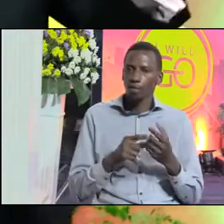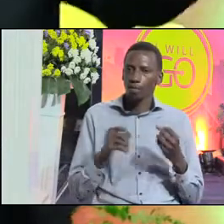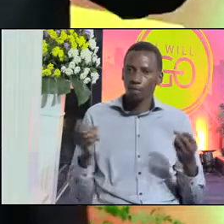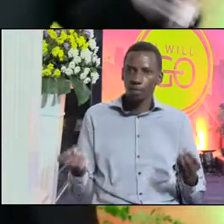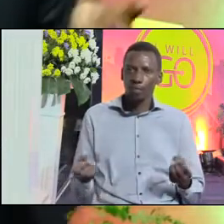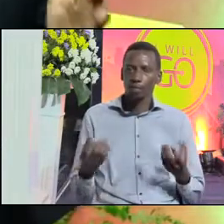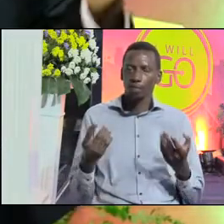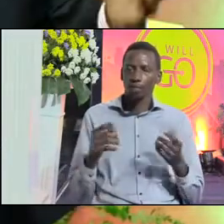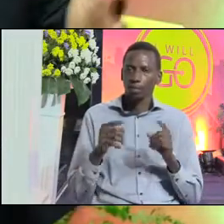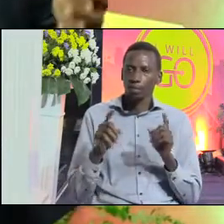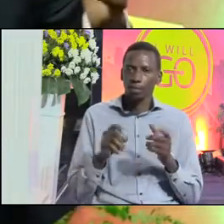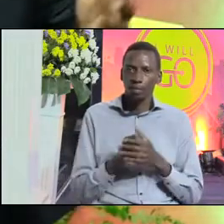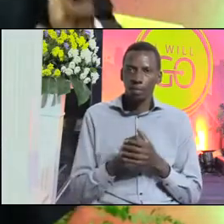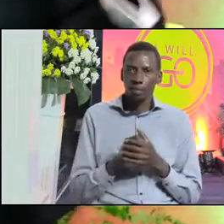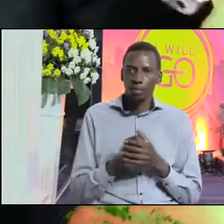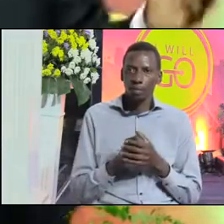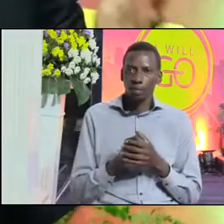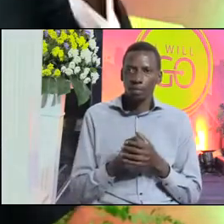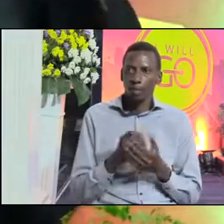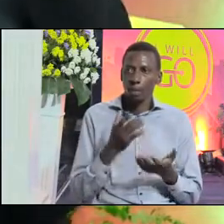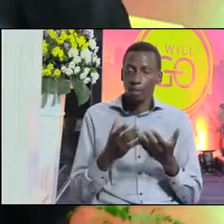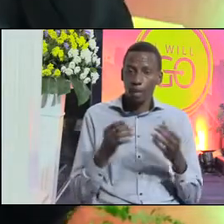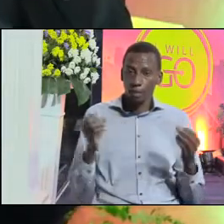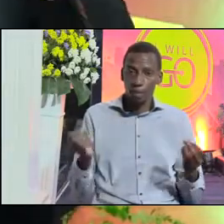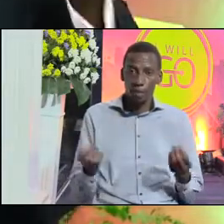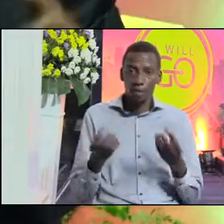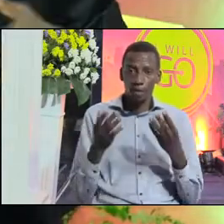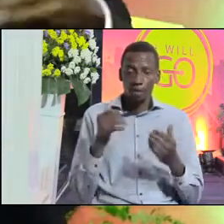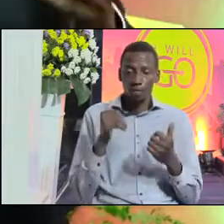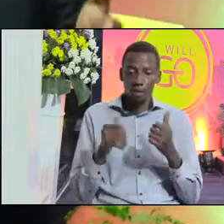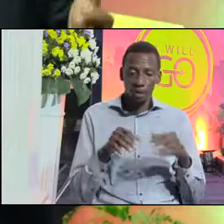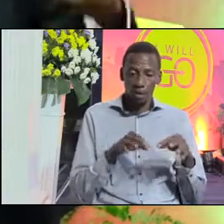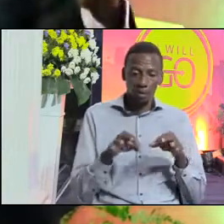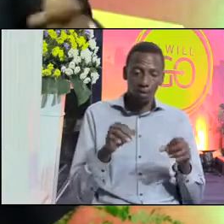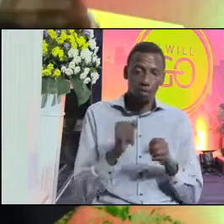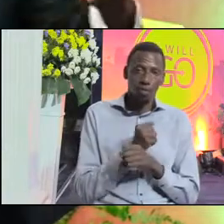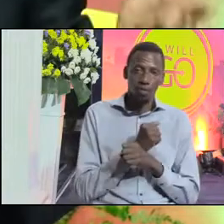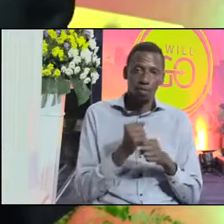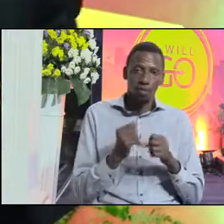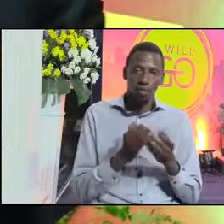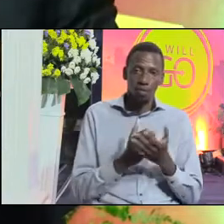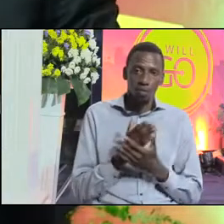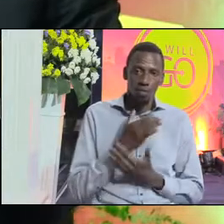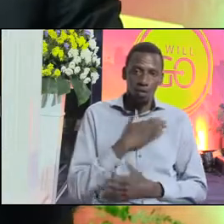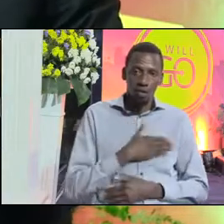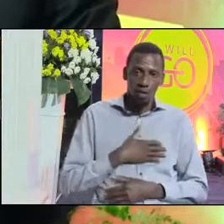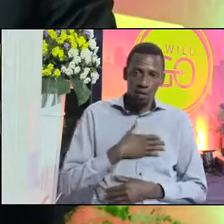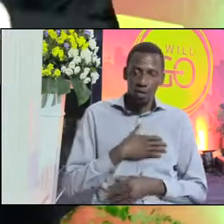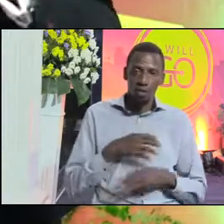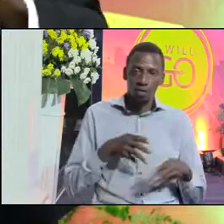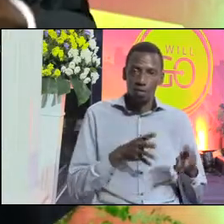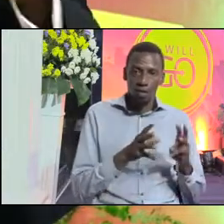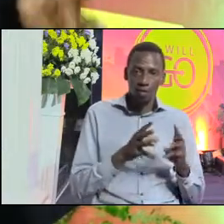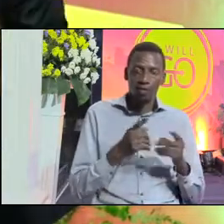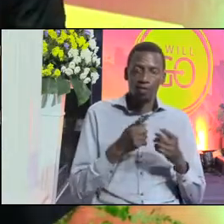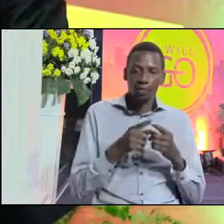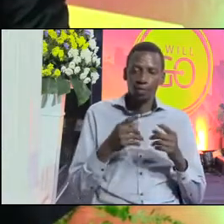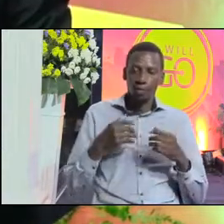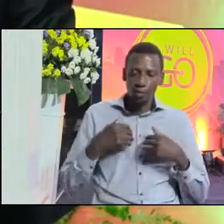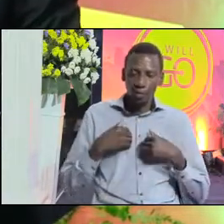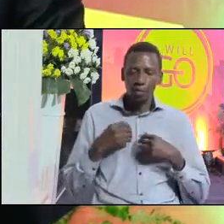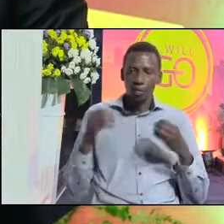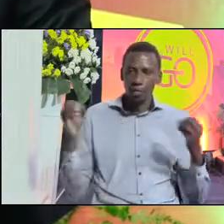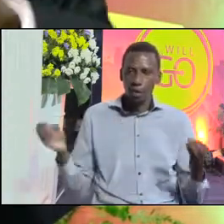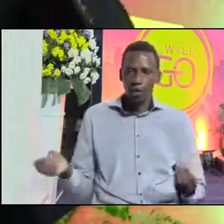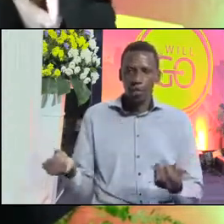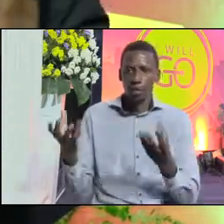Oh, that may be miracles of the supernatural, which cannot be explained by scientific method. But they are miracles